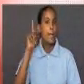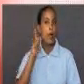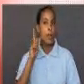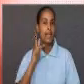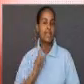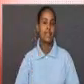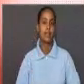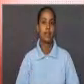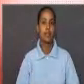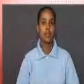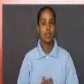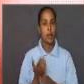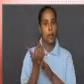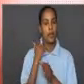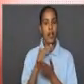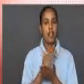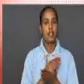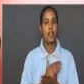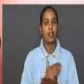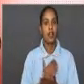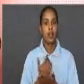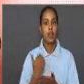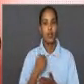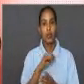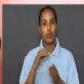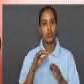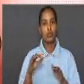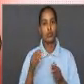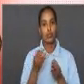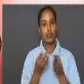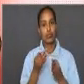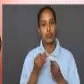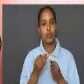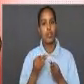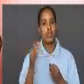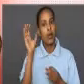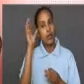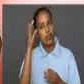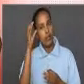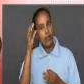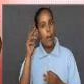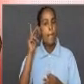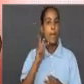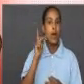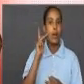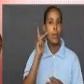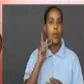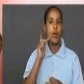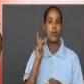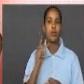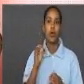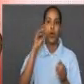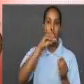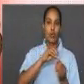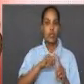polymers. In the previous lesson, you were introduced to the concept of polymers and